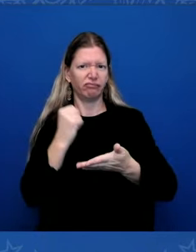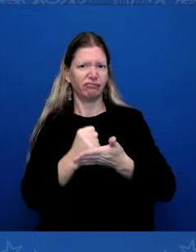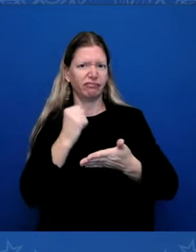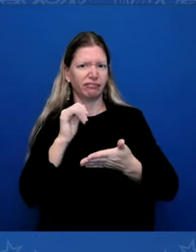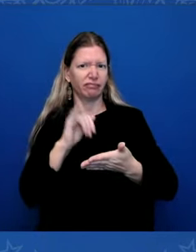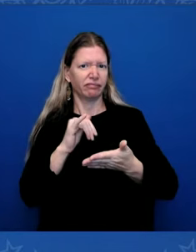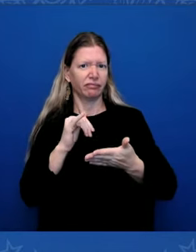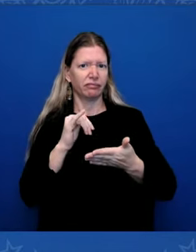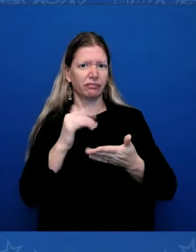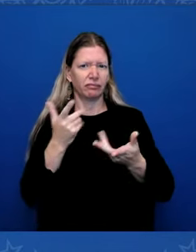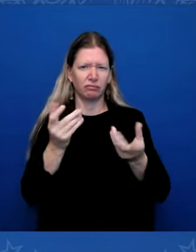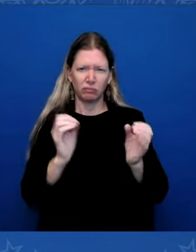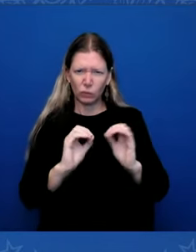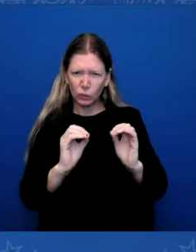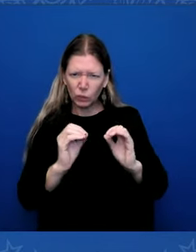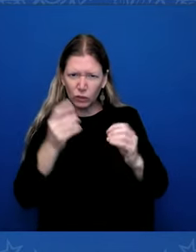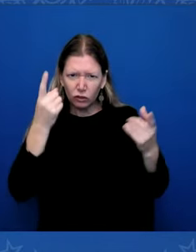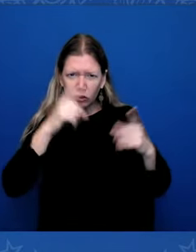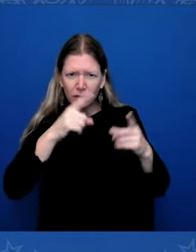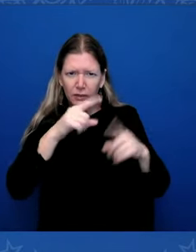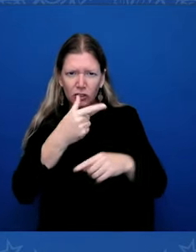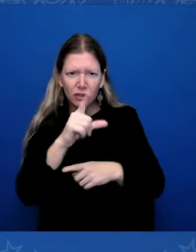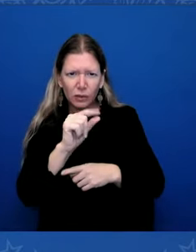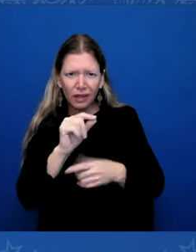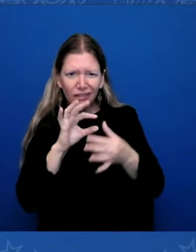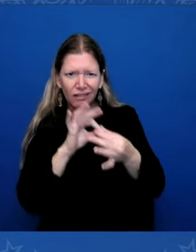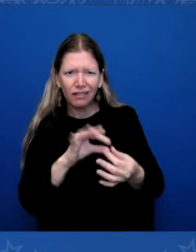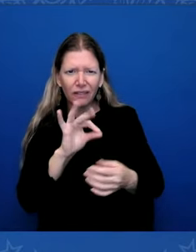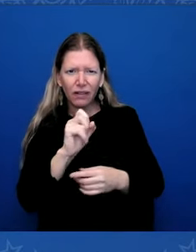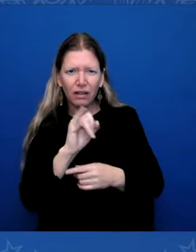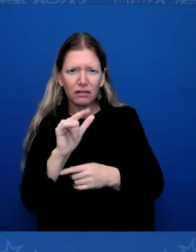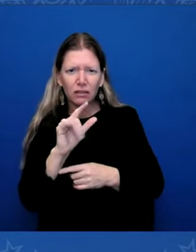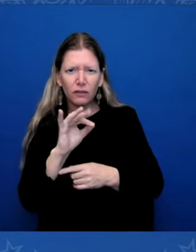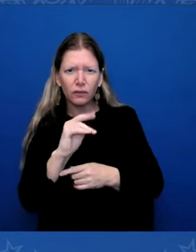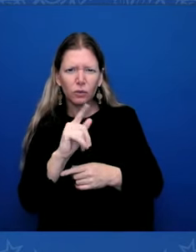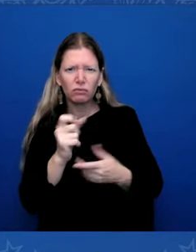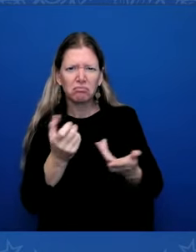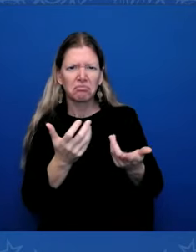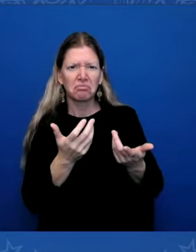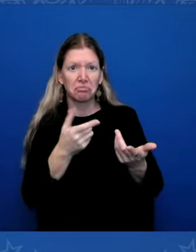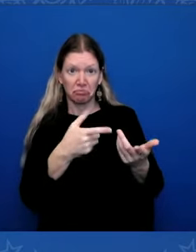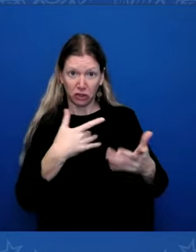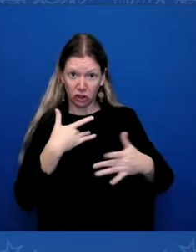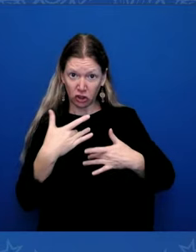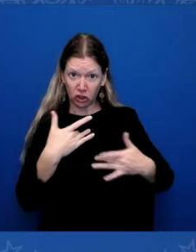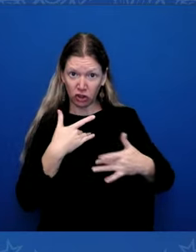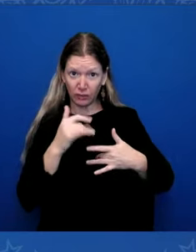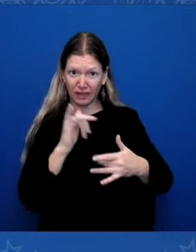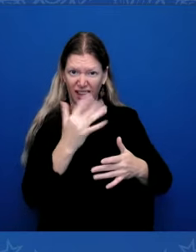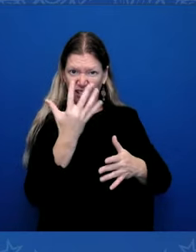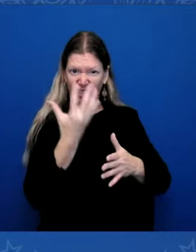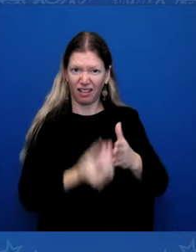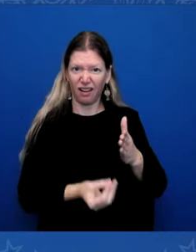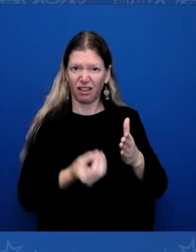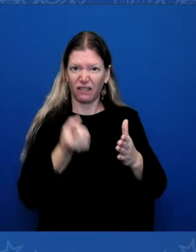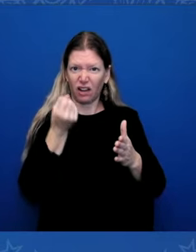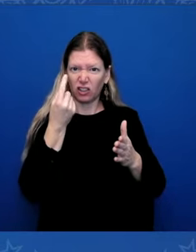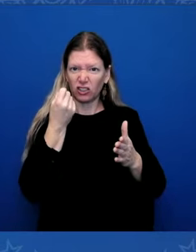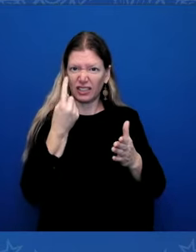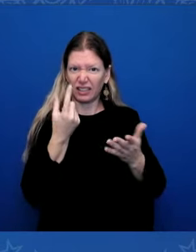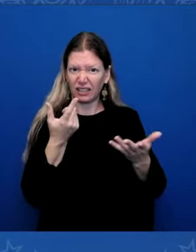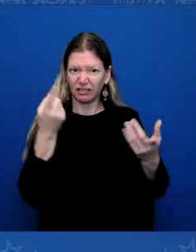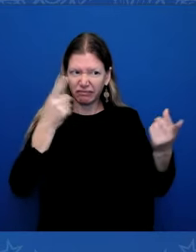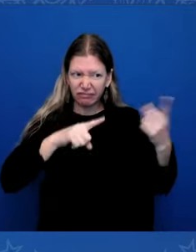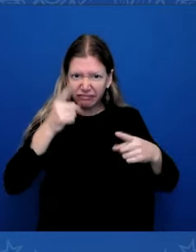an agreement that we would try to meet the goals of the G20. The United States is going to meet those goals, by the way. We're going to exceed those